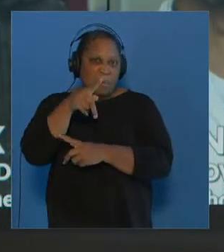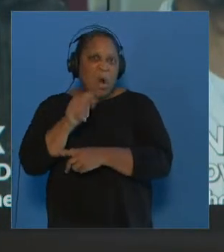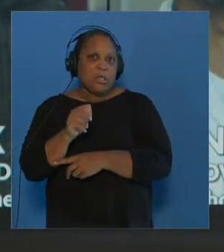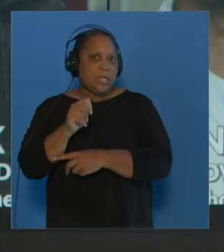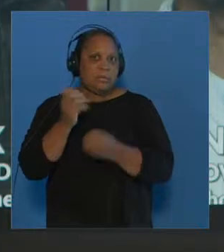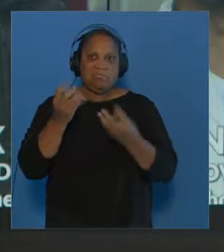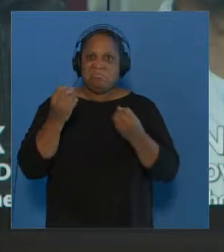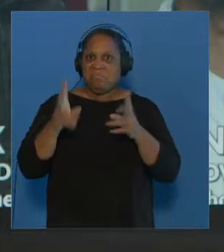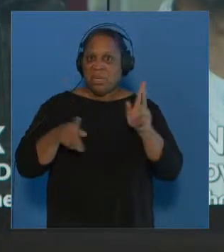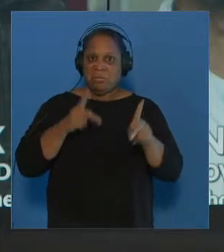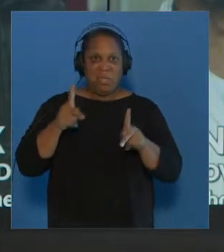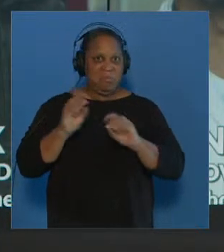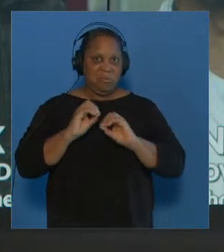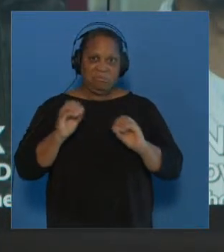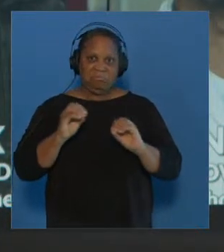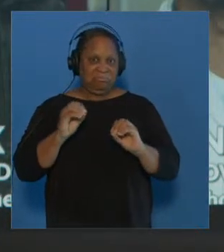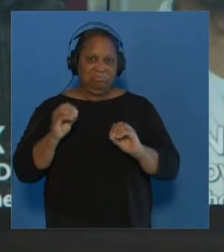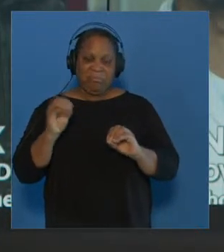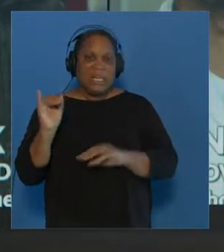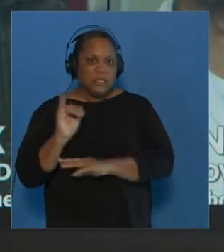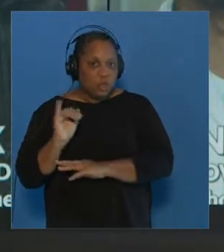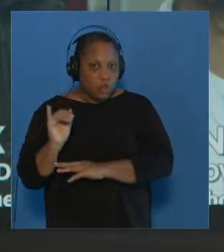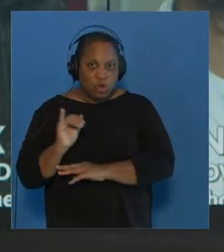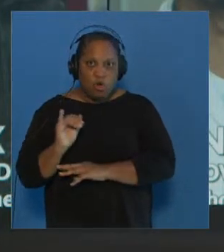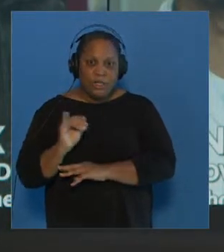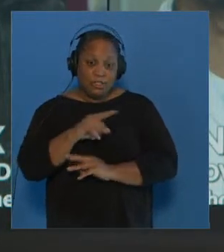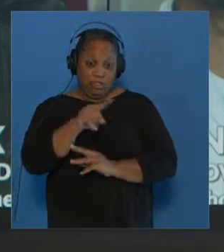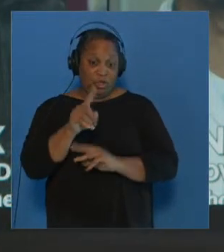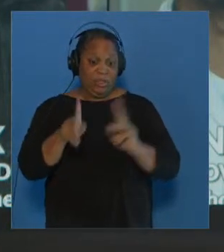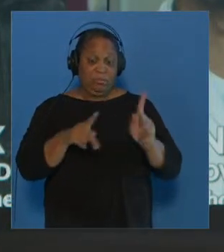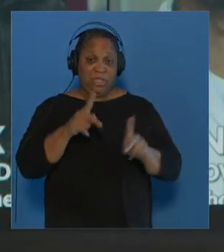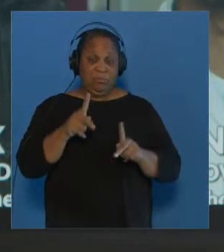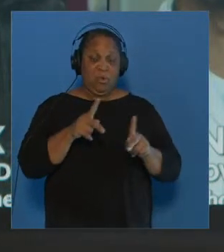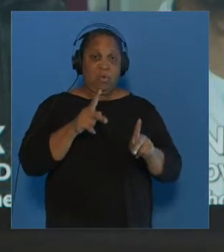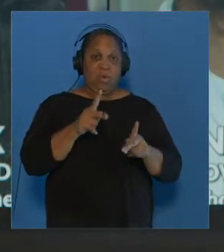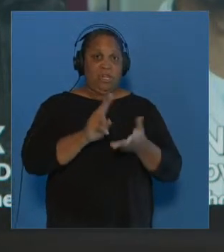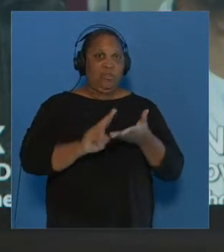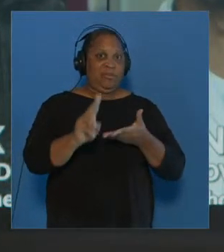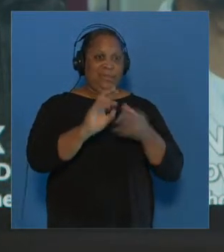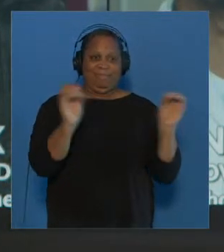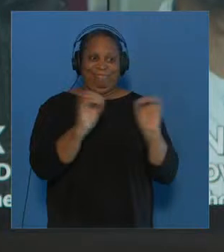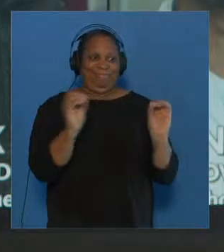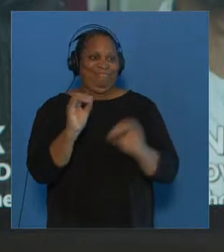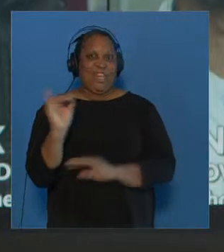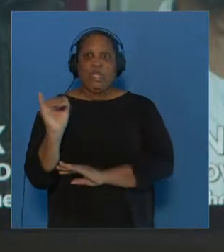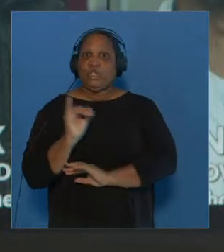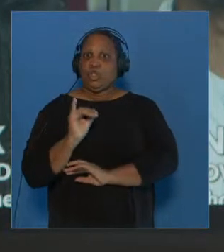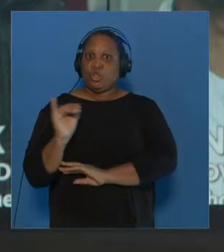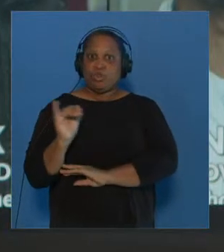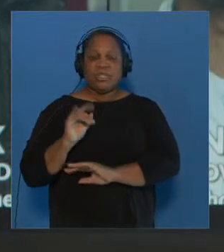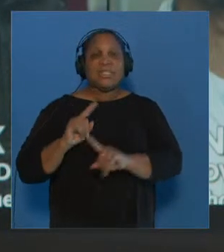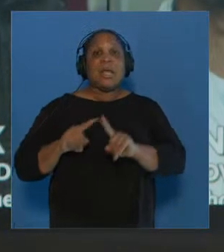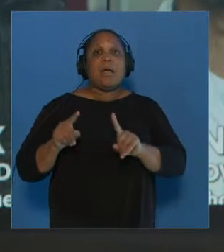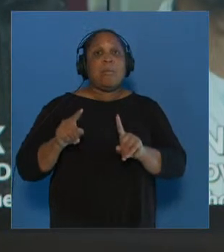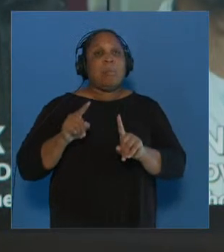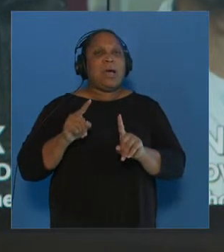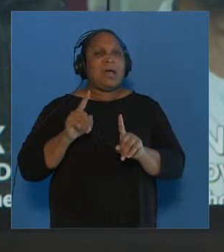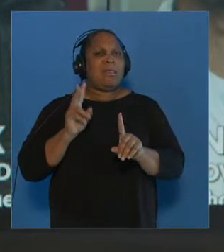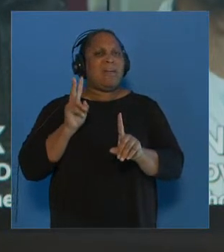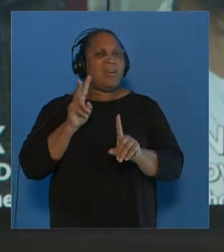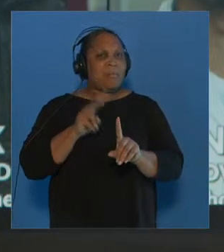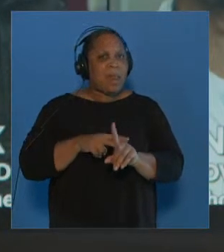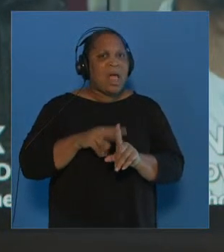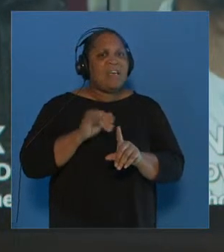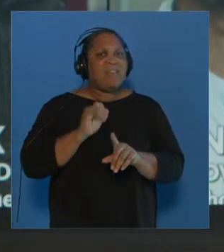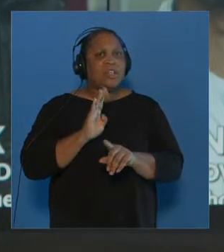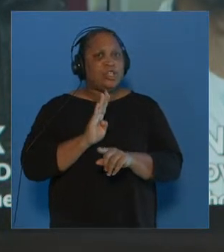do not have insurance, which means those who have children in university, they don't have any insurance right now. However, in order to apply for the